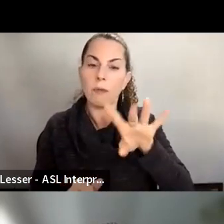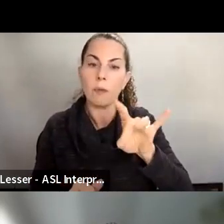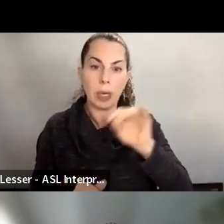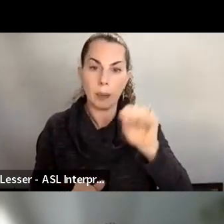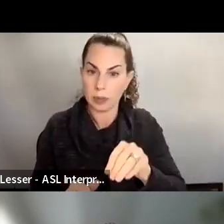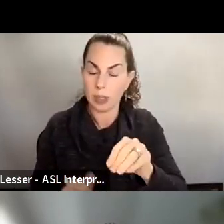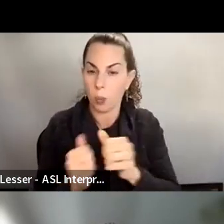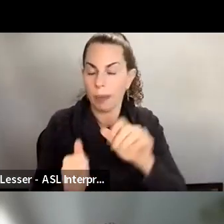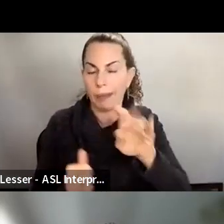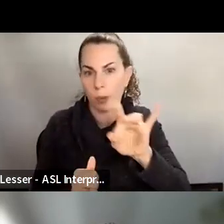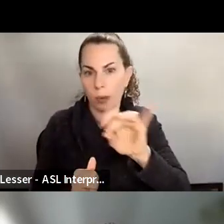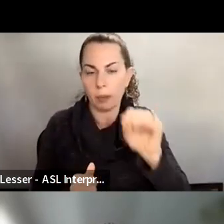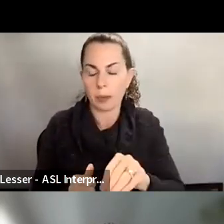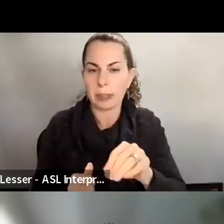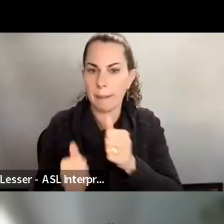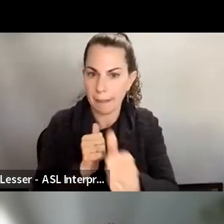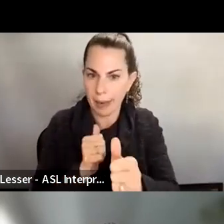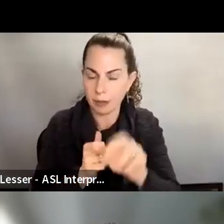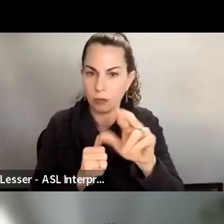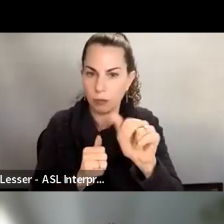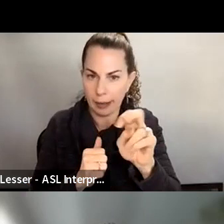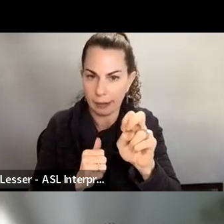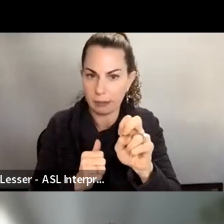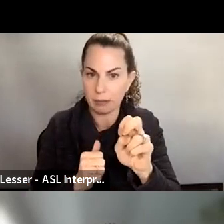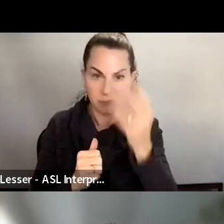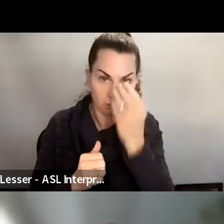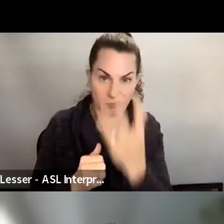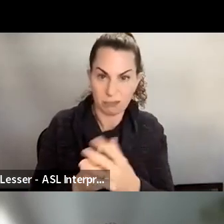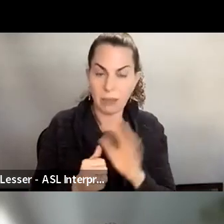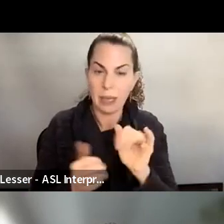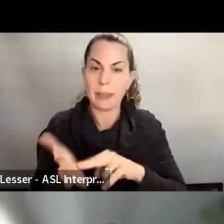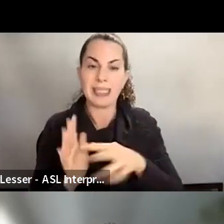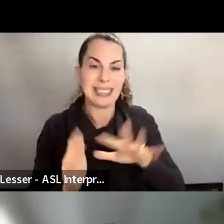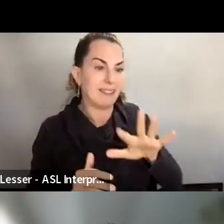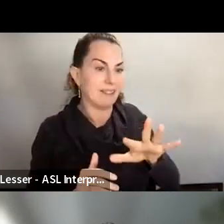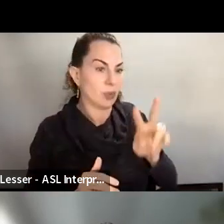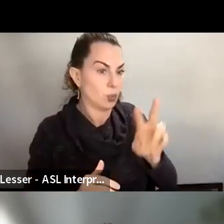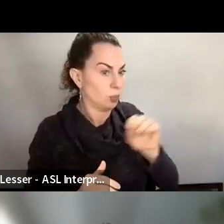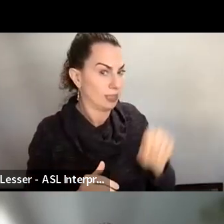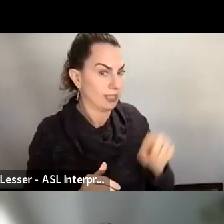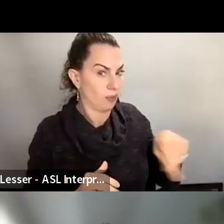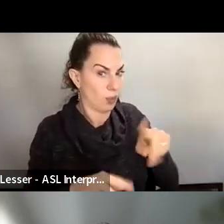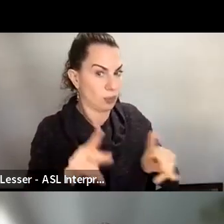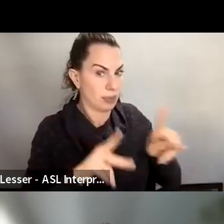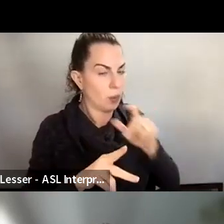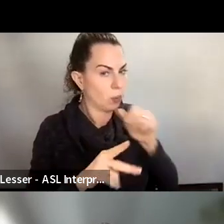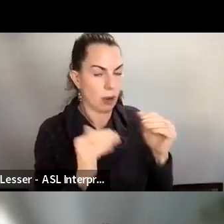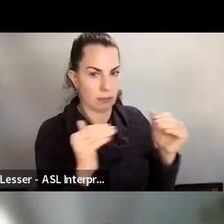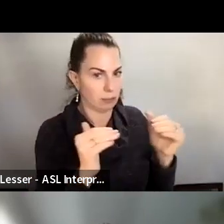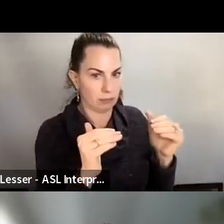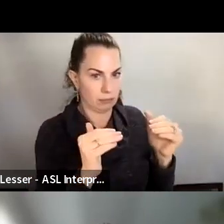rate, just to give you an idea. So that means that 52% of those folks were not at the level that they should have